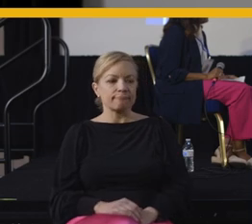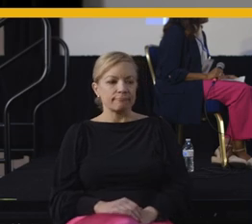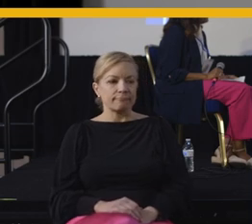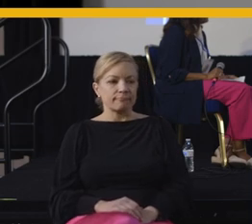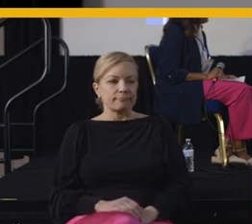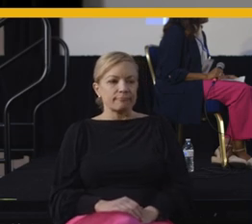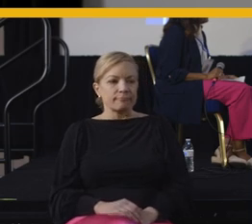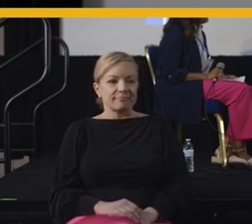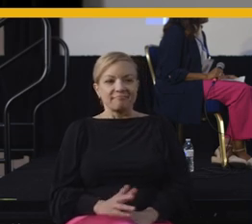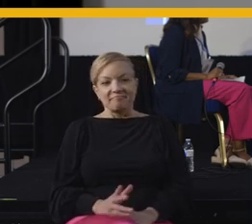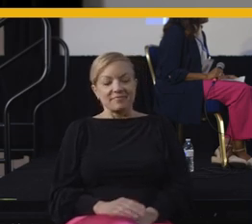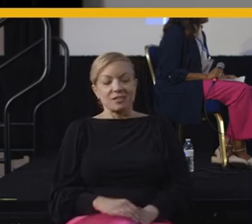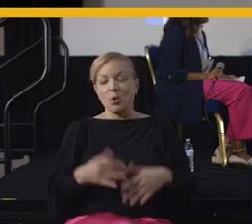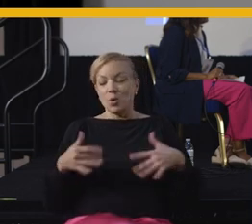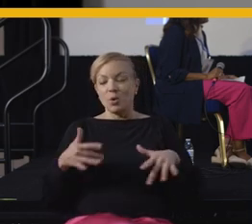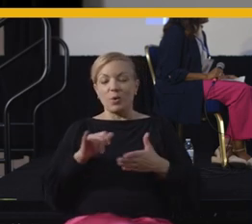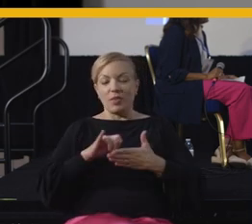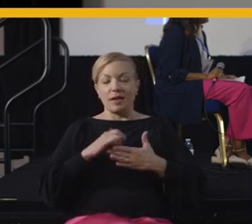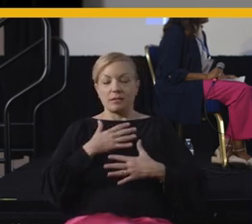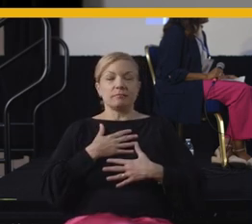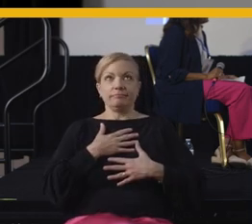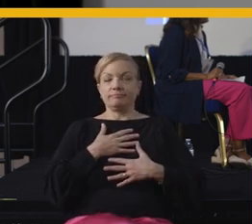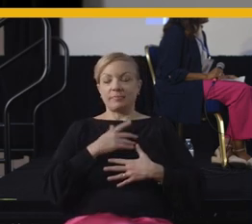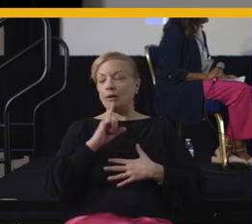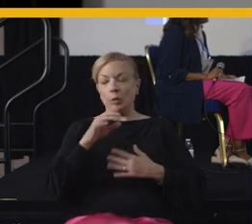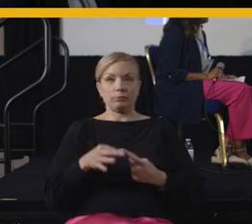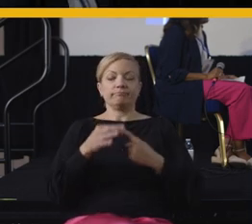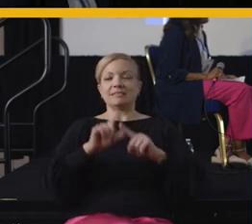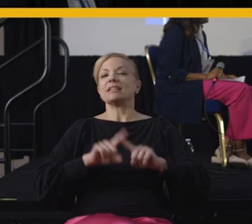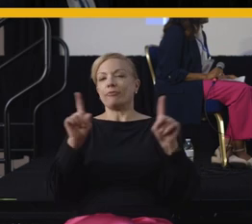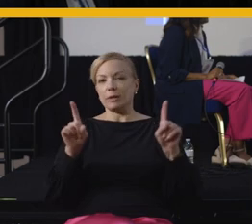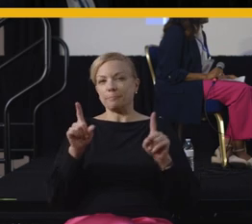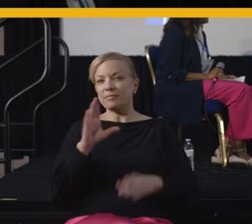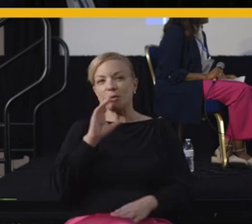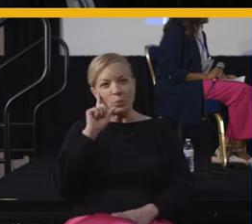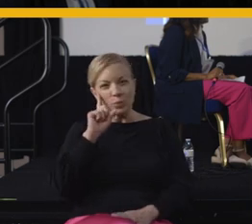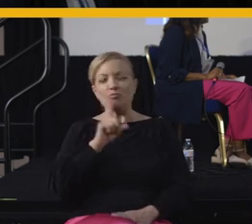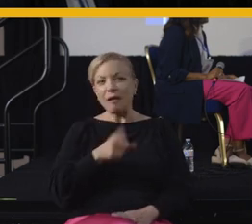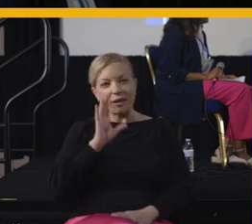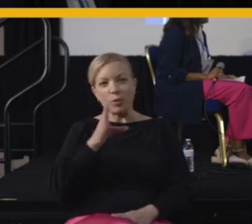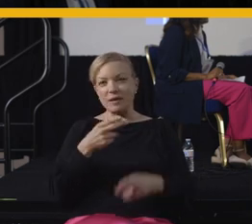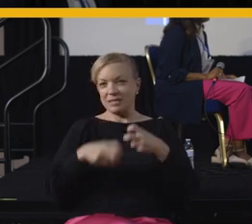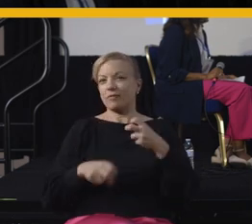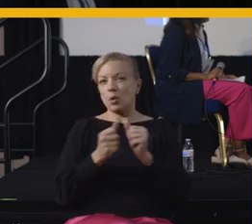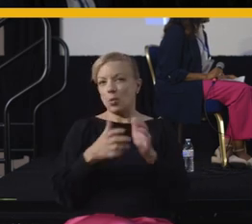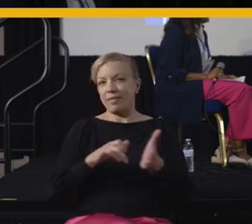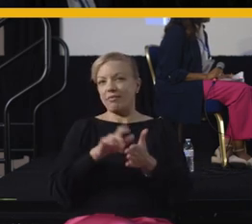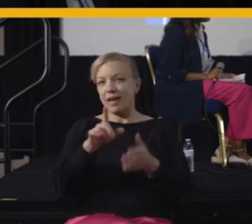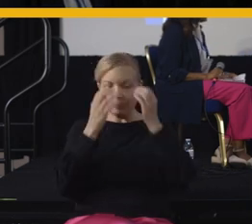And that's just a tremendous difference, because I think it would be very difficult to do it without